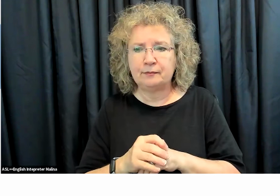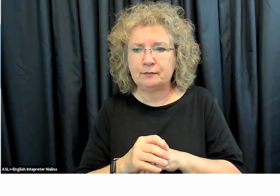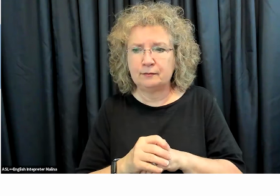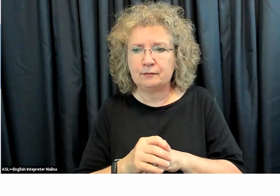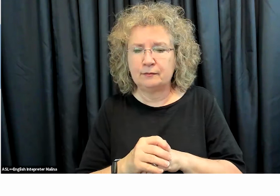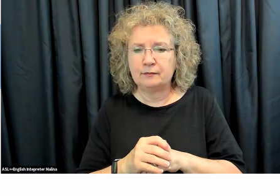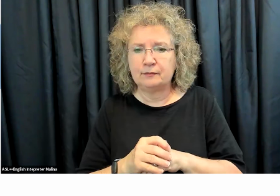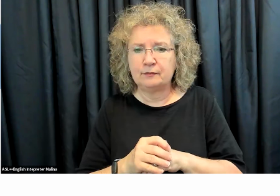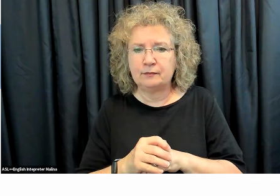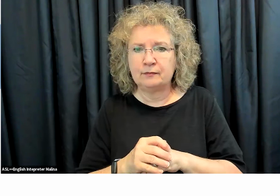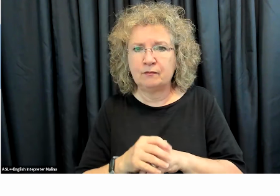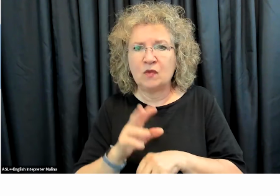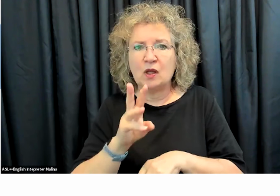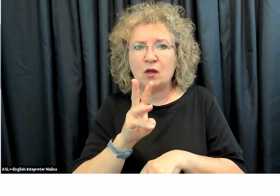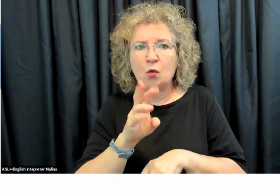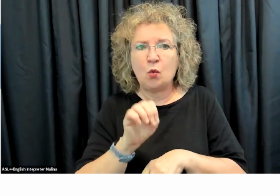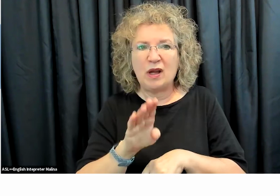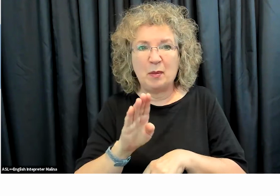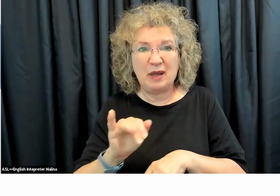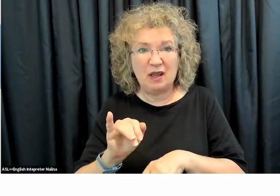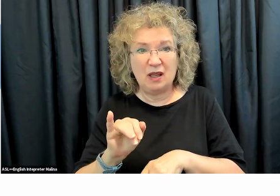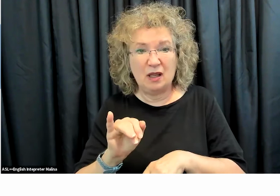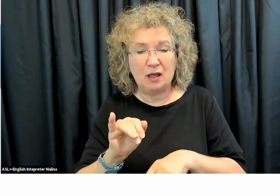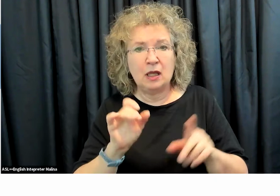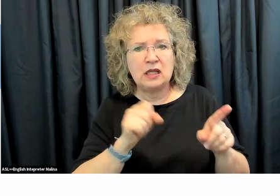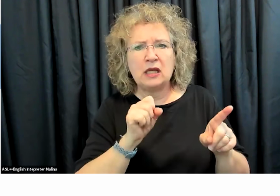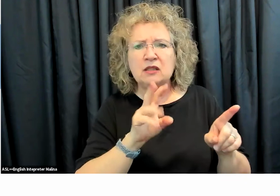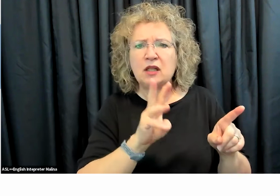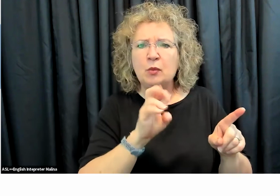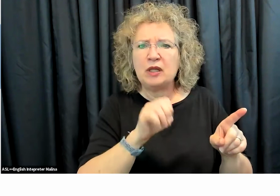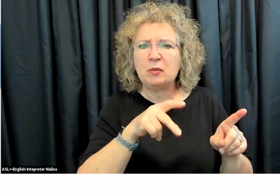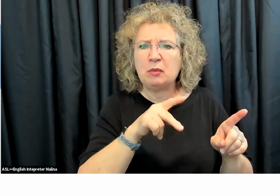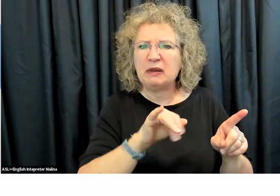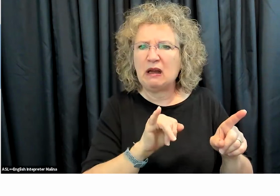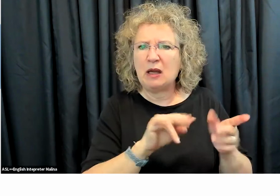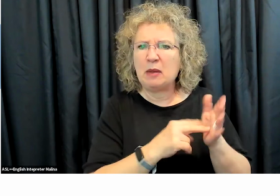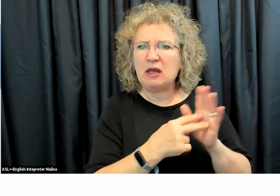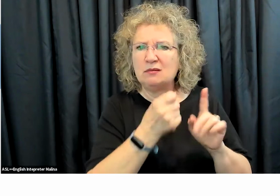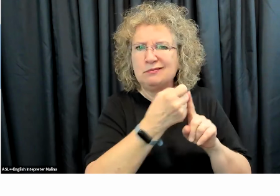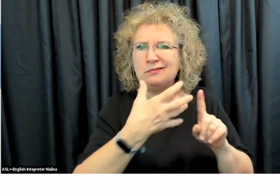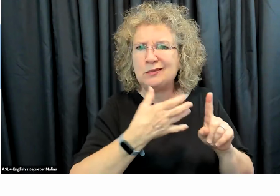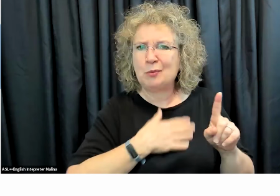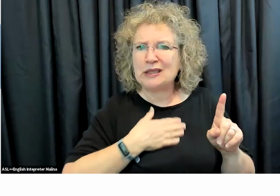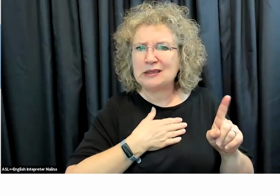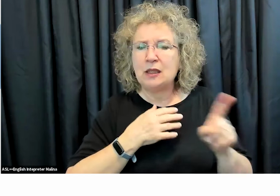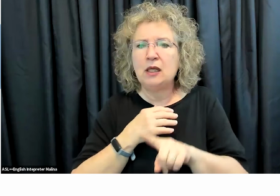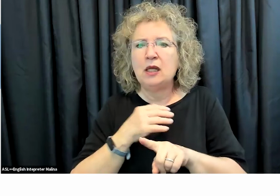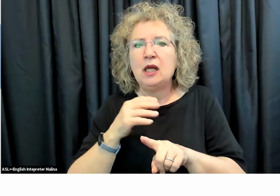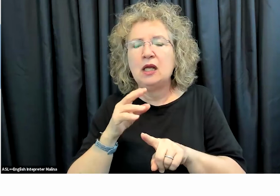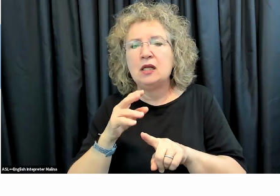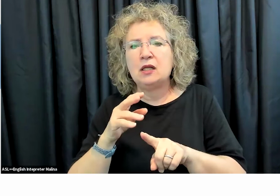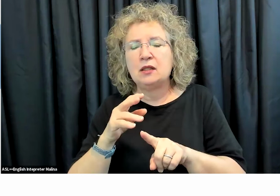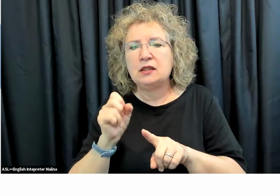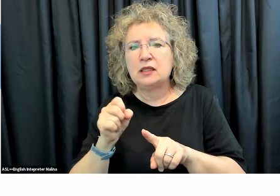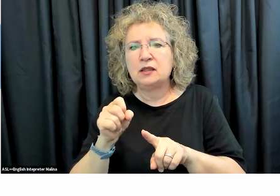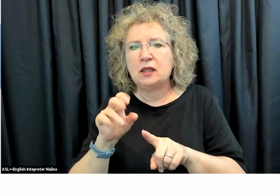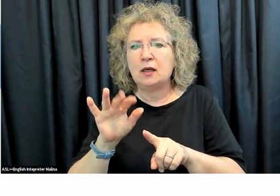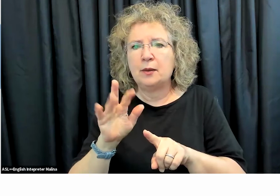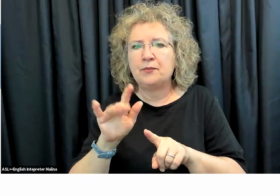The WEPI? Yeah, the WEPPI acronym. Yes, WEPI stands